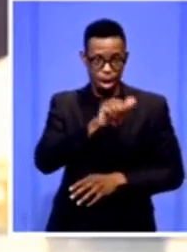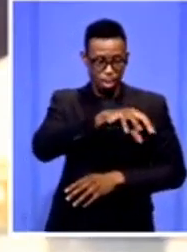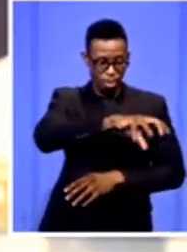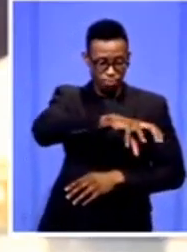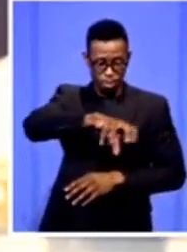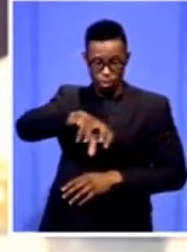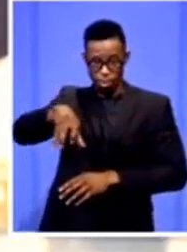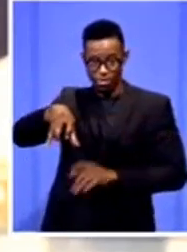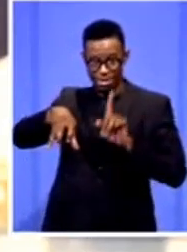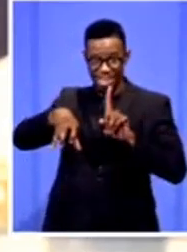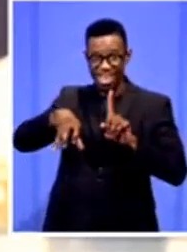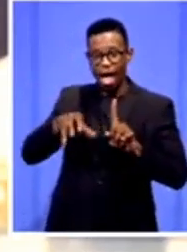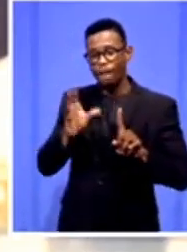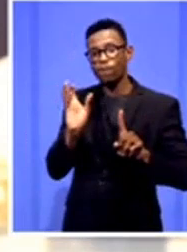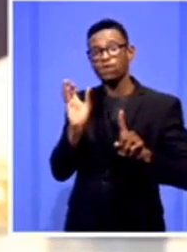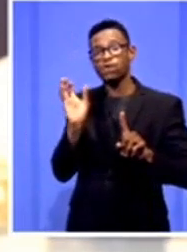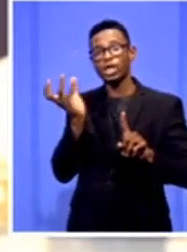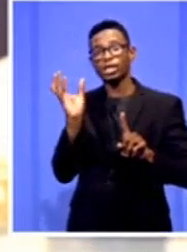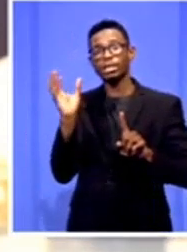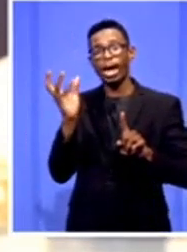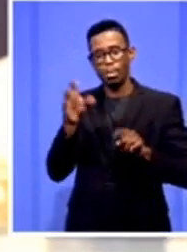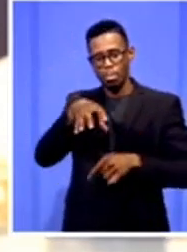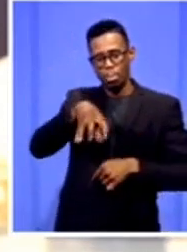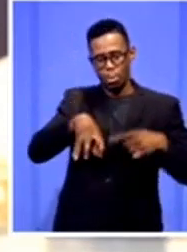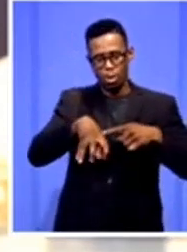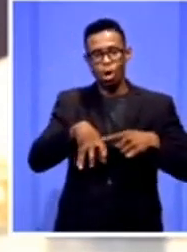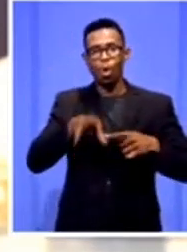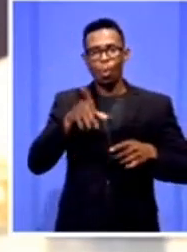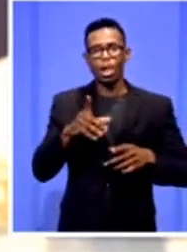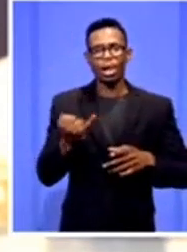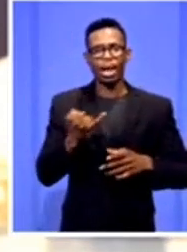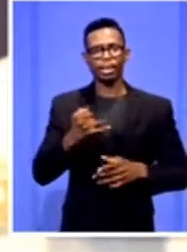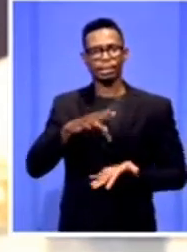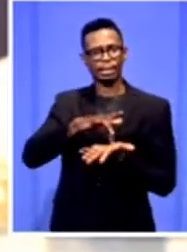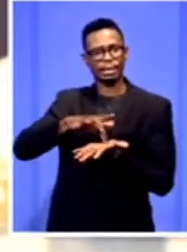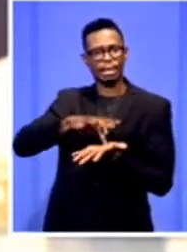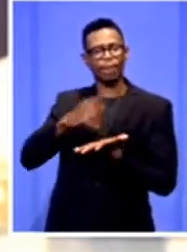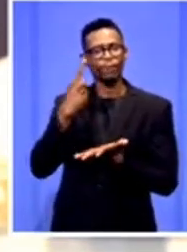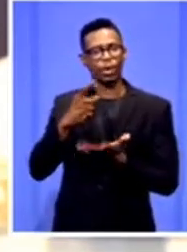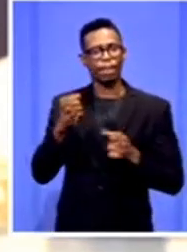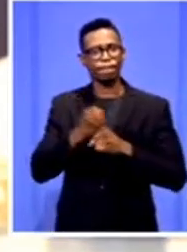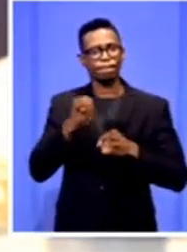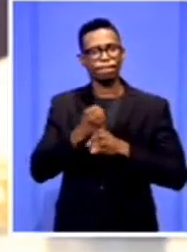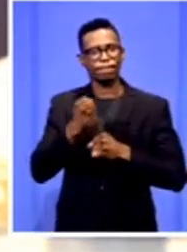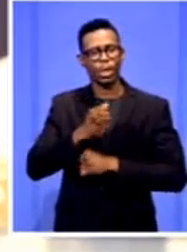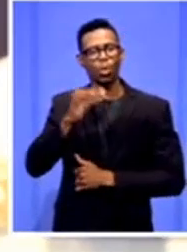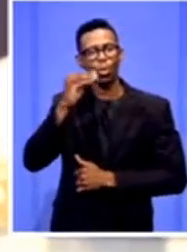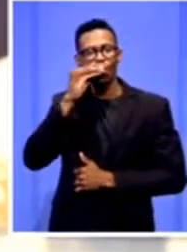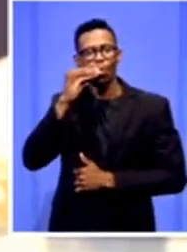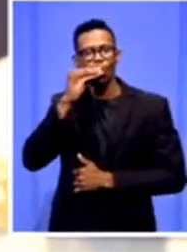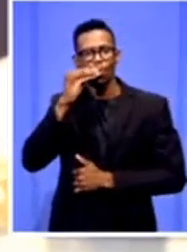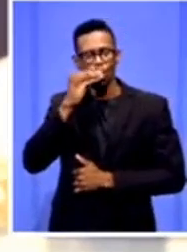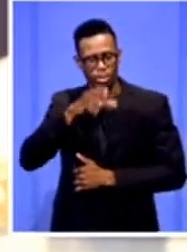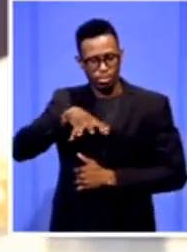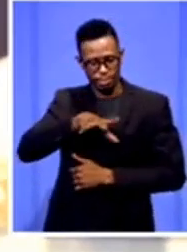le sepolo sentse re itahlela ntate re ya itukisa. Six sites have already been identified in Kronstadt,